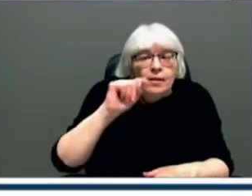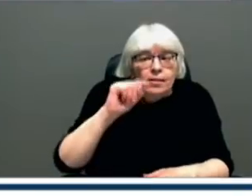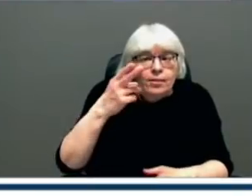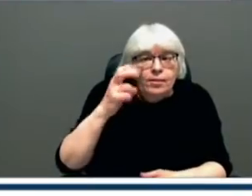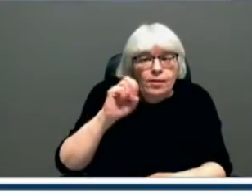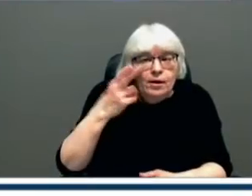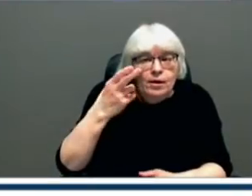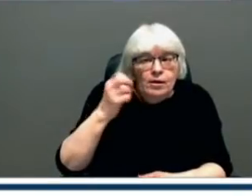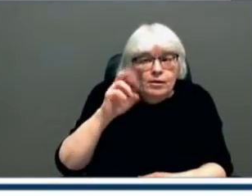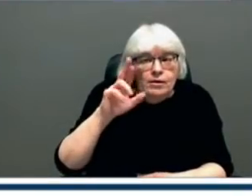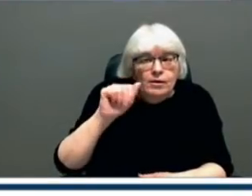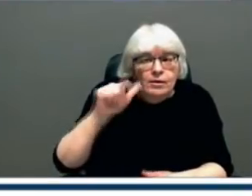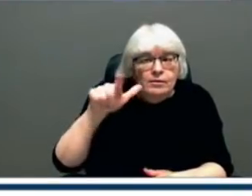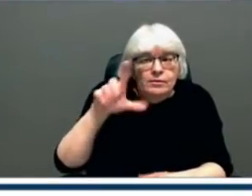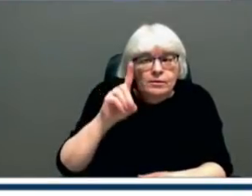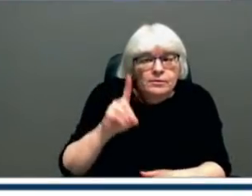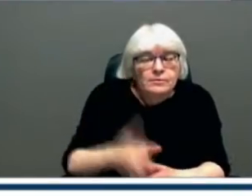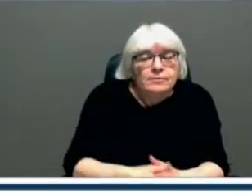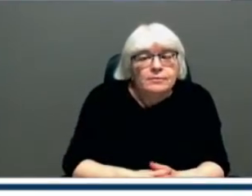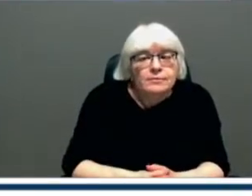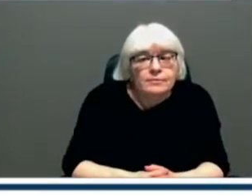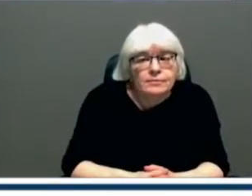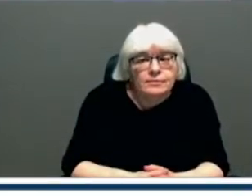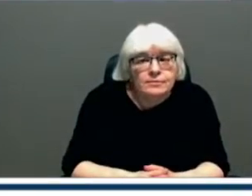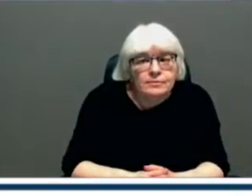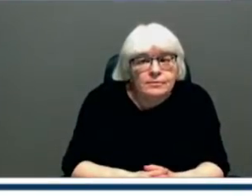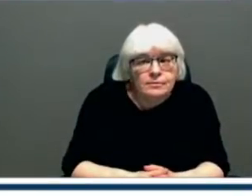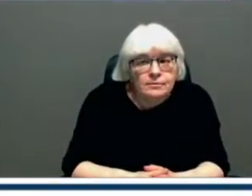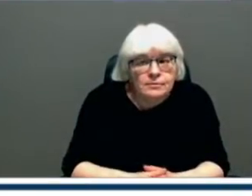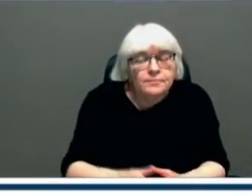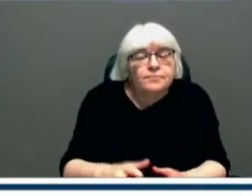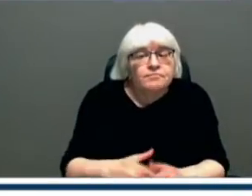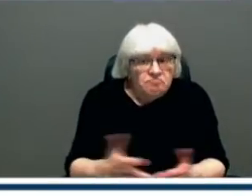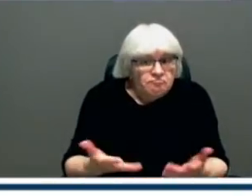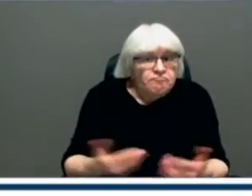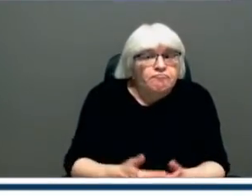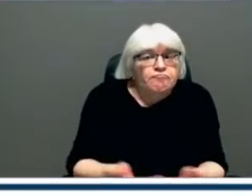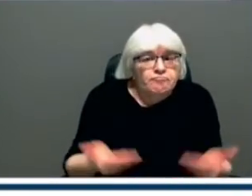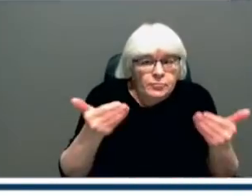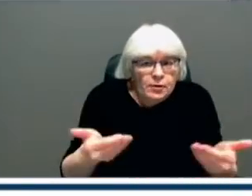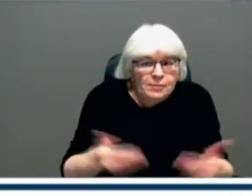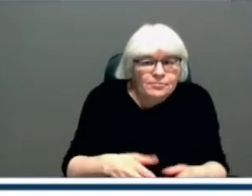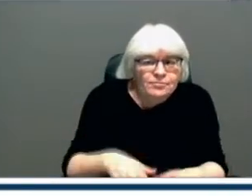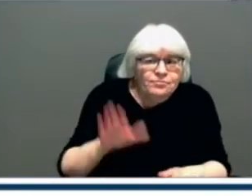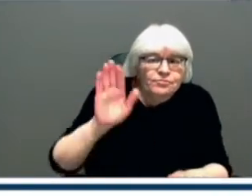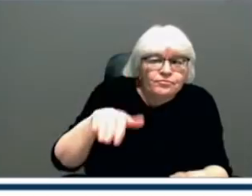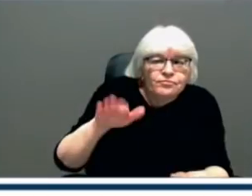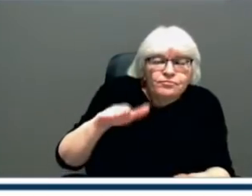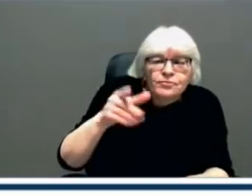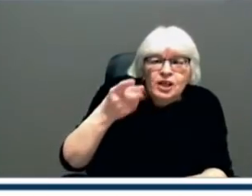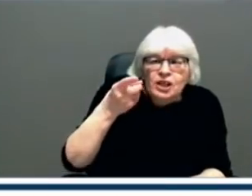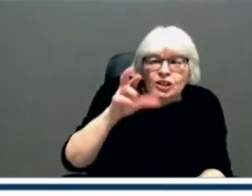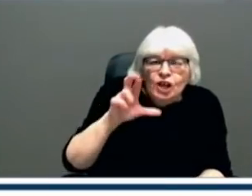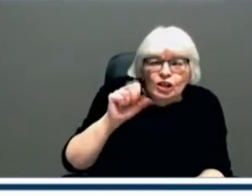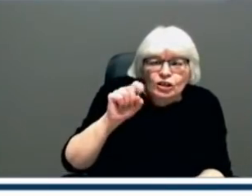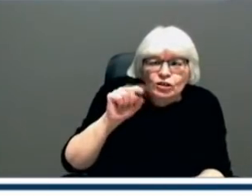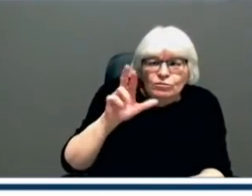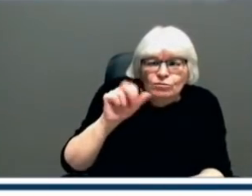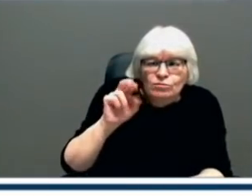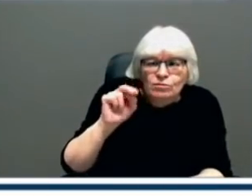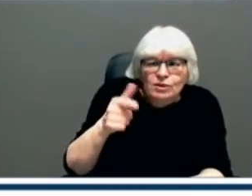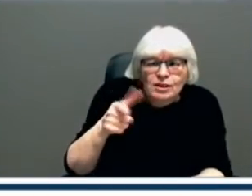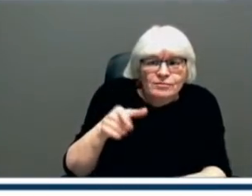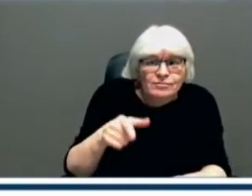okay? Sure can. Great. Okay. Dr. Strang, you talk about the negative impacts of